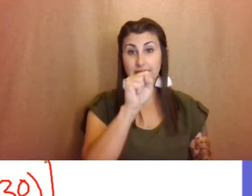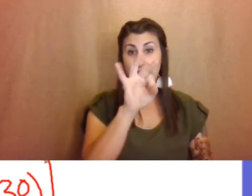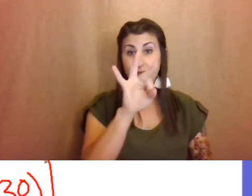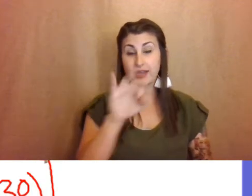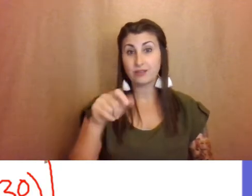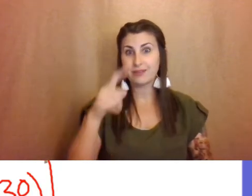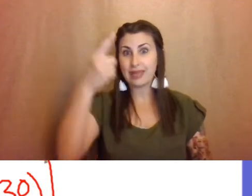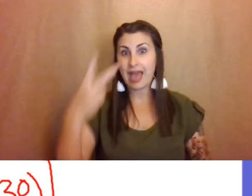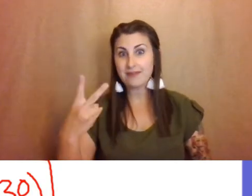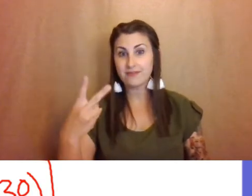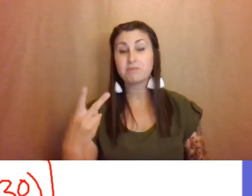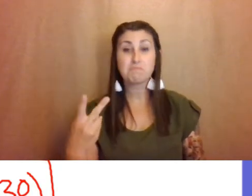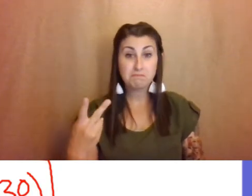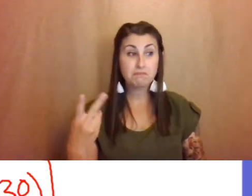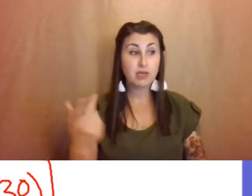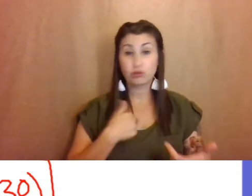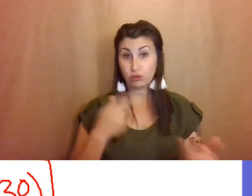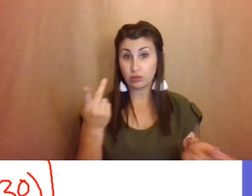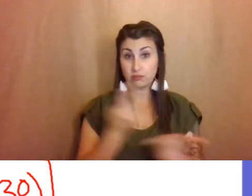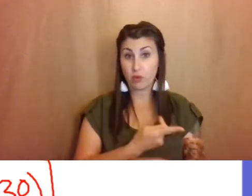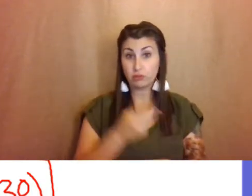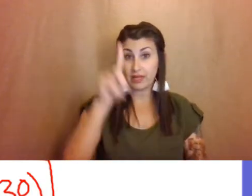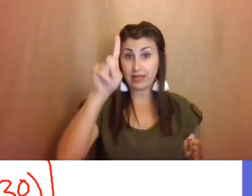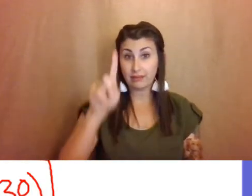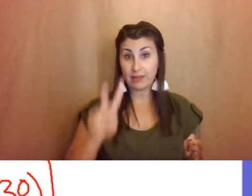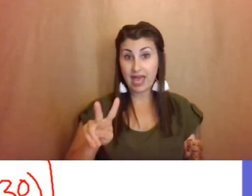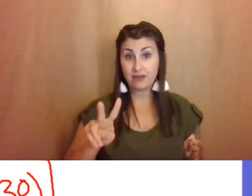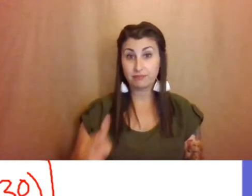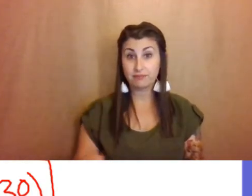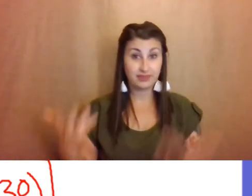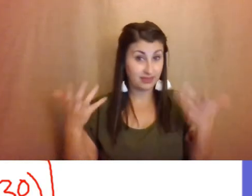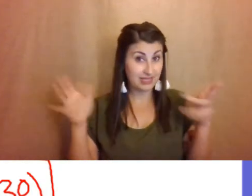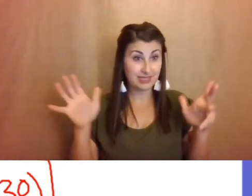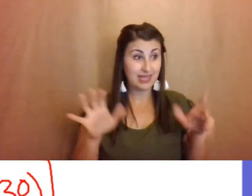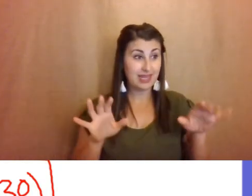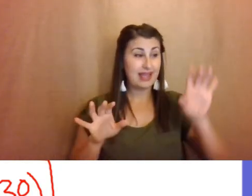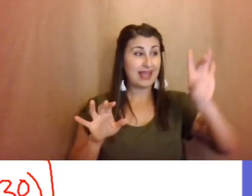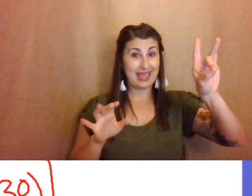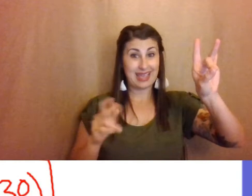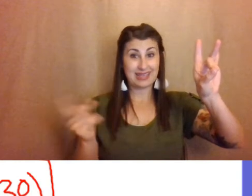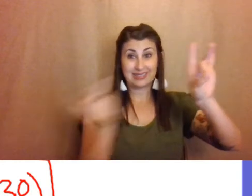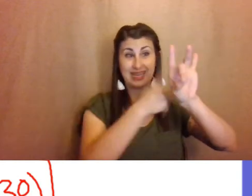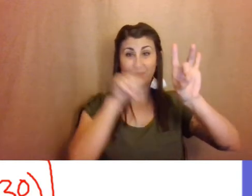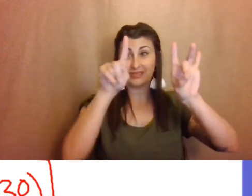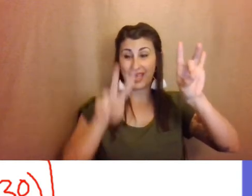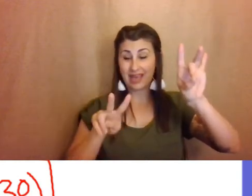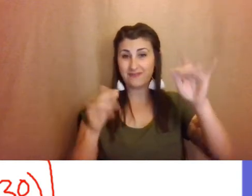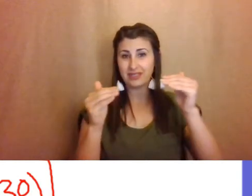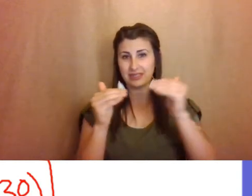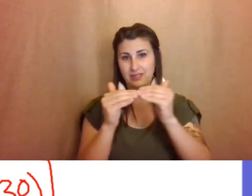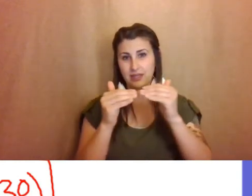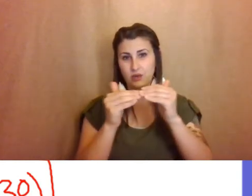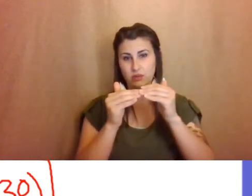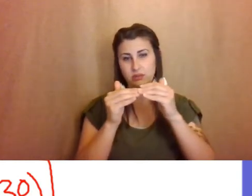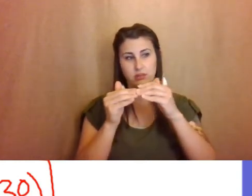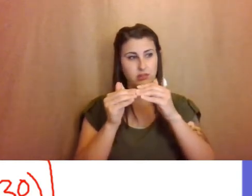have the scale factor be 1/2? Well, just multiply by 1/2. 8 times 1/2 is